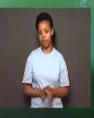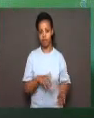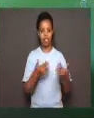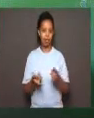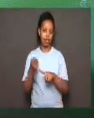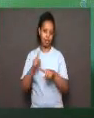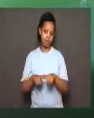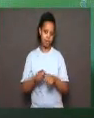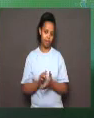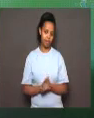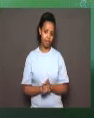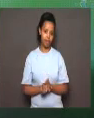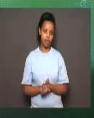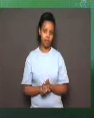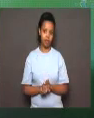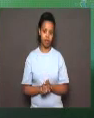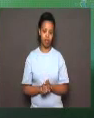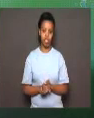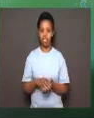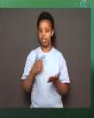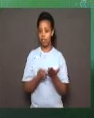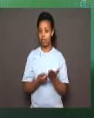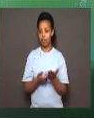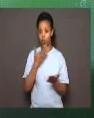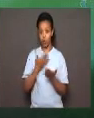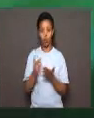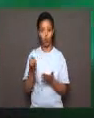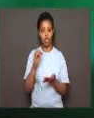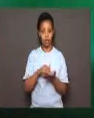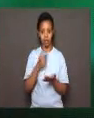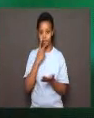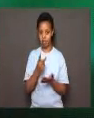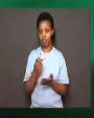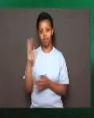Welcome back. Was this a helpful review activity?